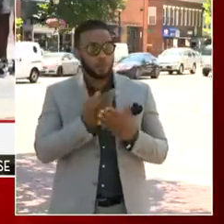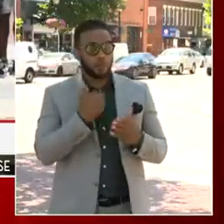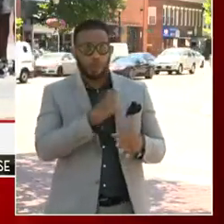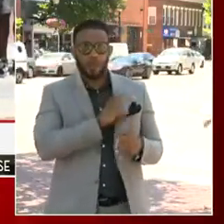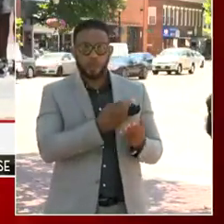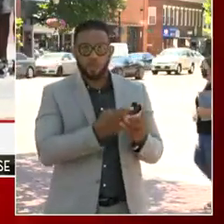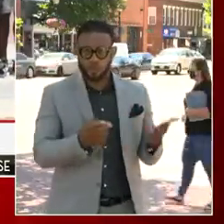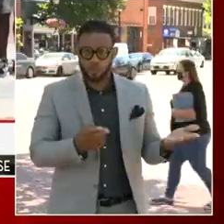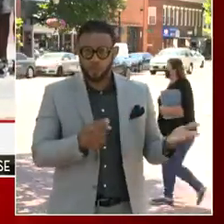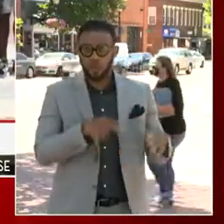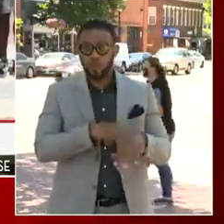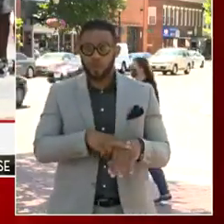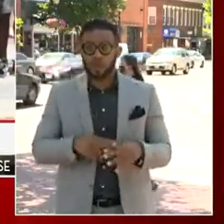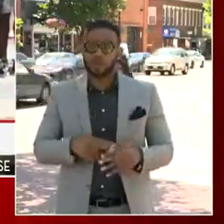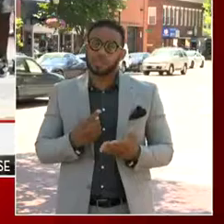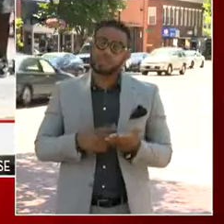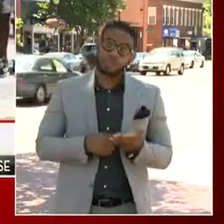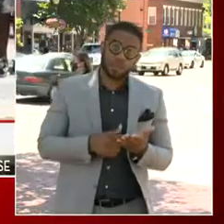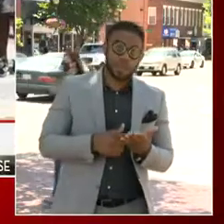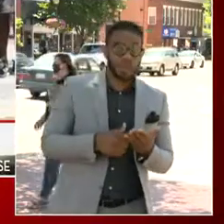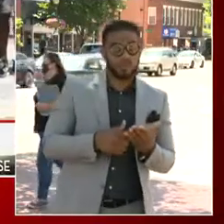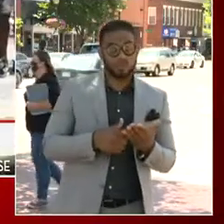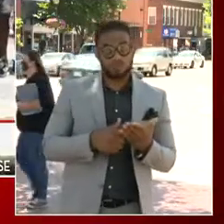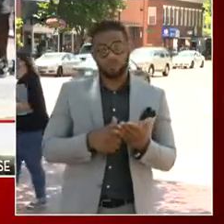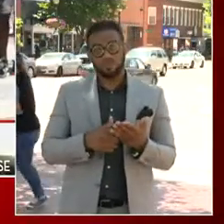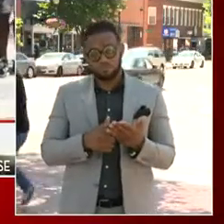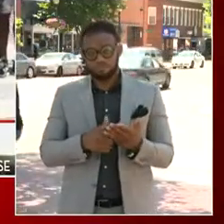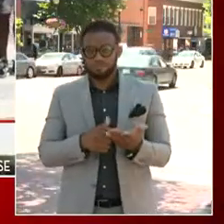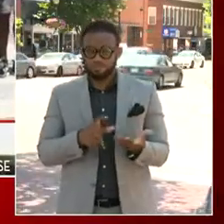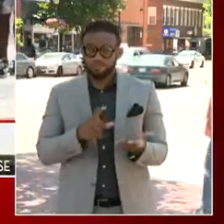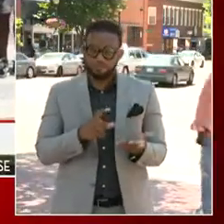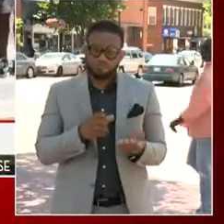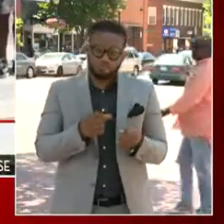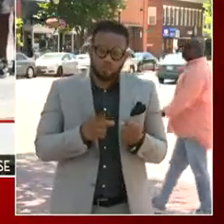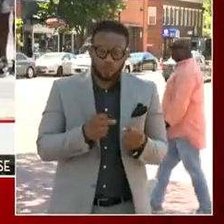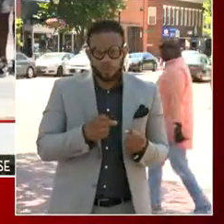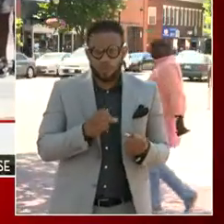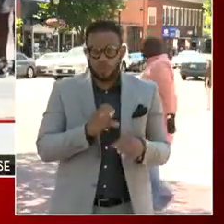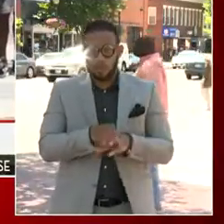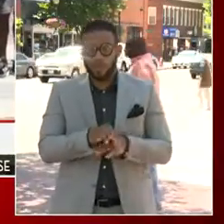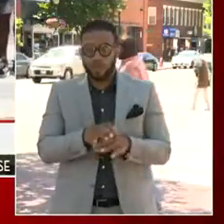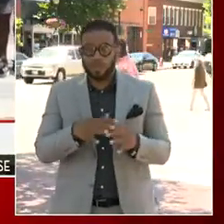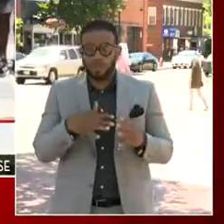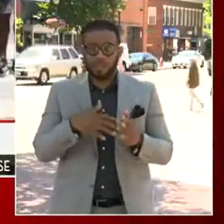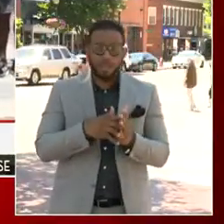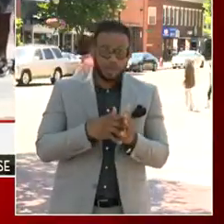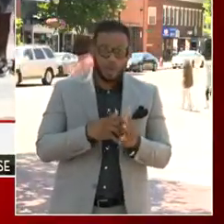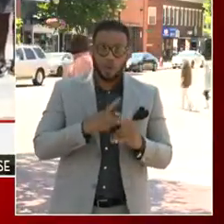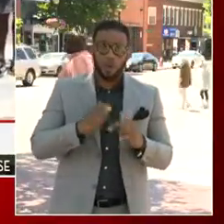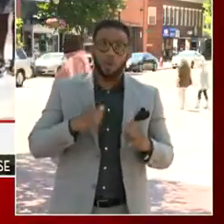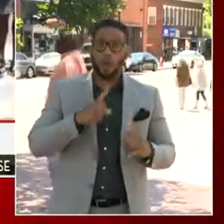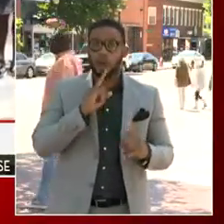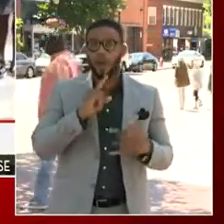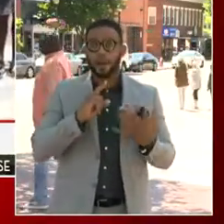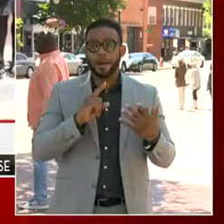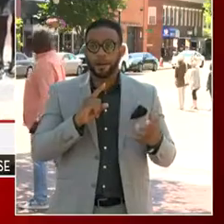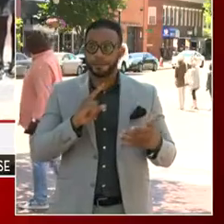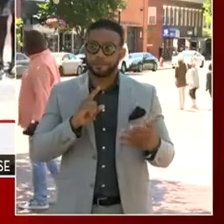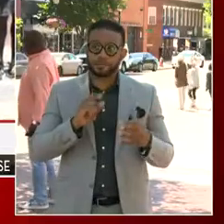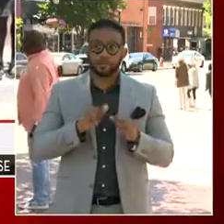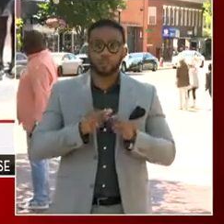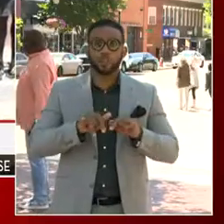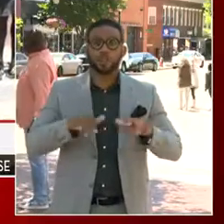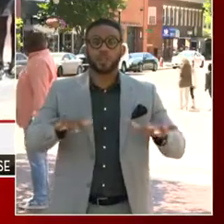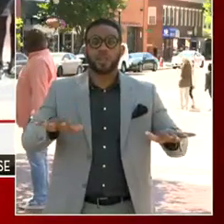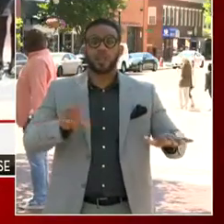resources. And sometimes traffic enforcement is compromised when we're